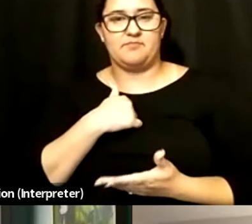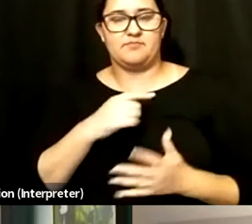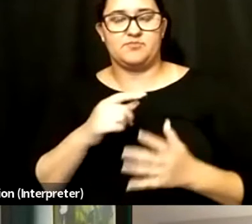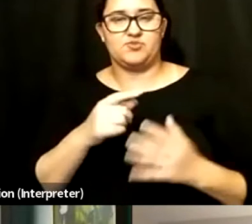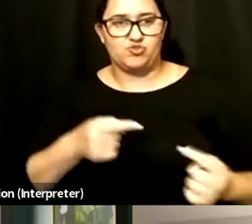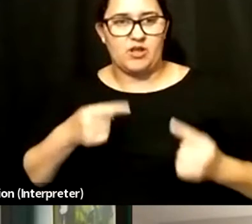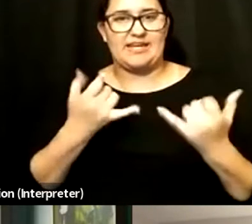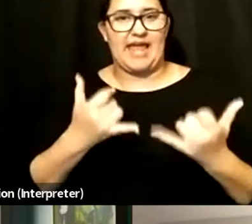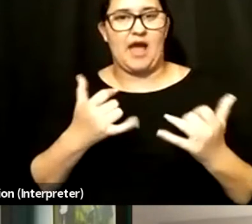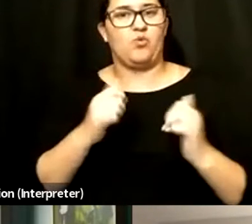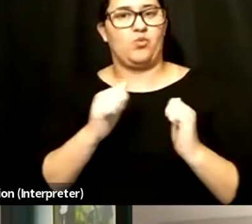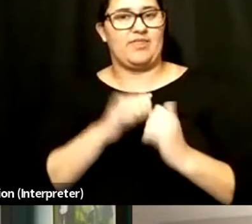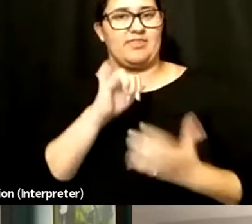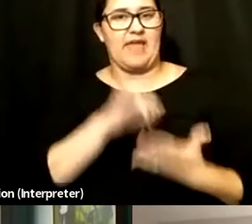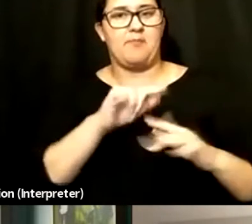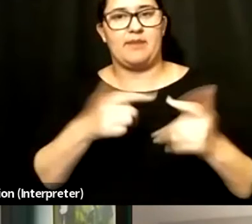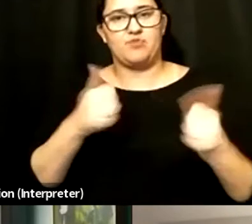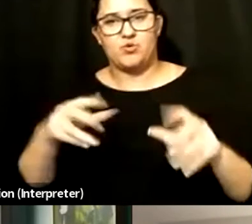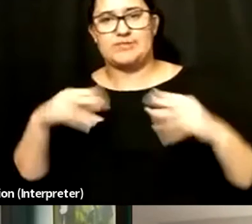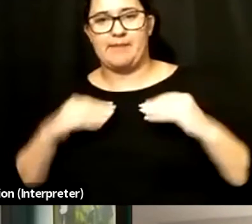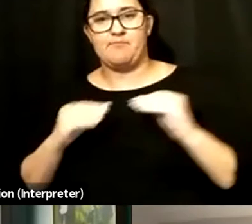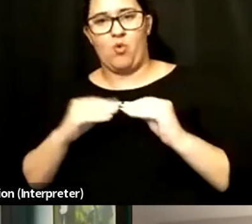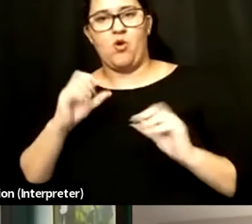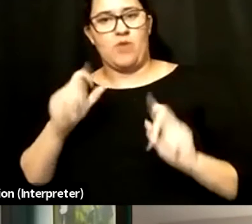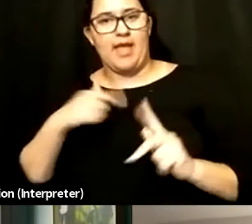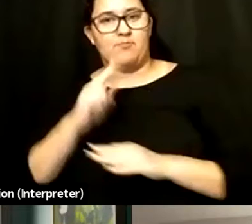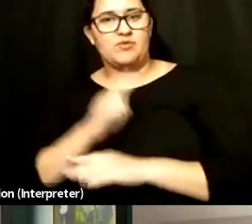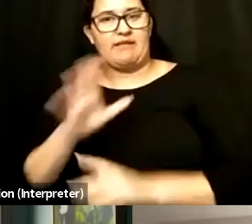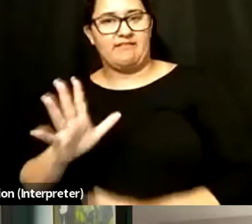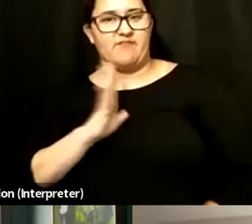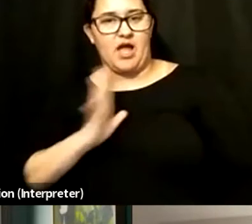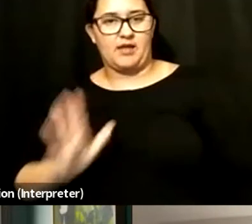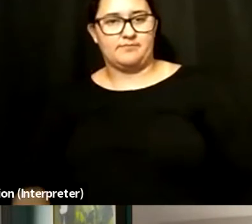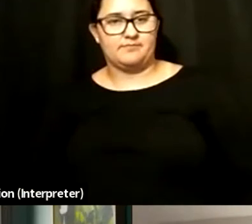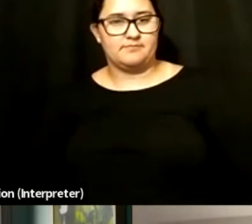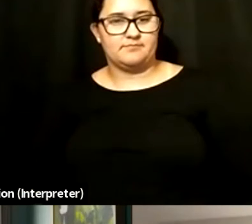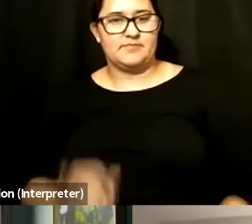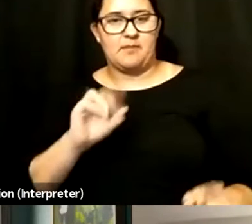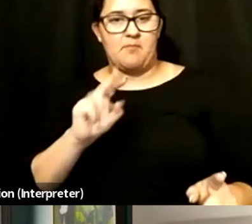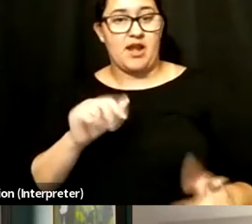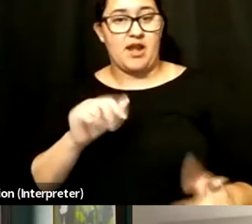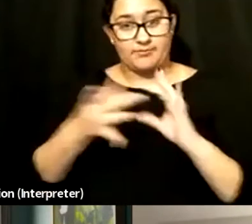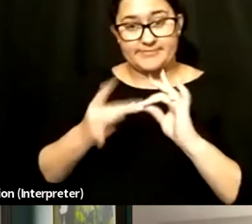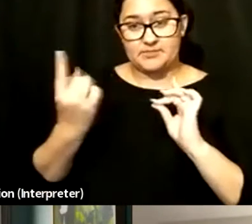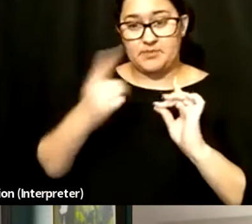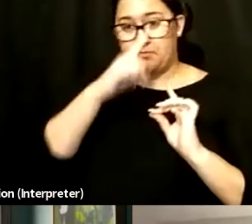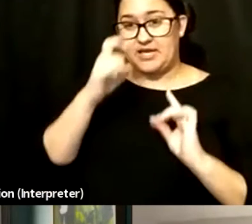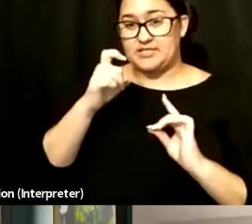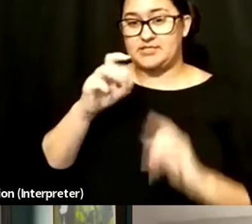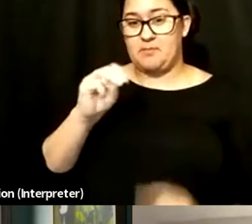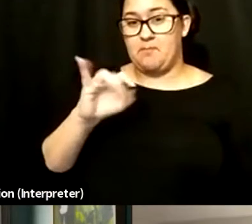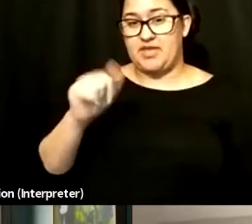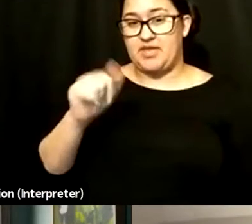aids. Yeah. I just want, do you mind if I just bring up one thing? Because Mia brought it up. So it's